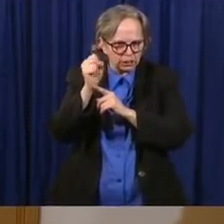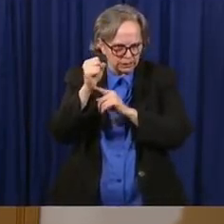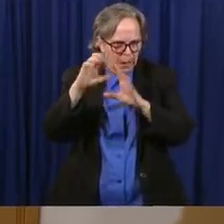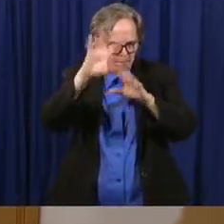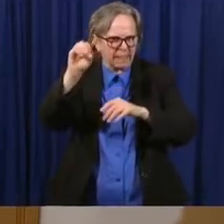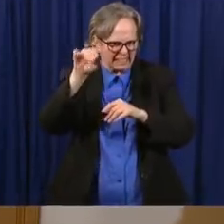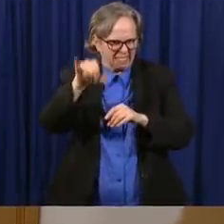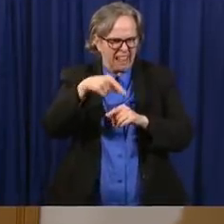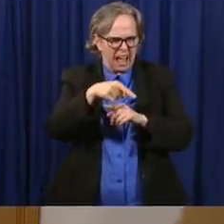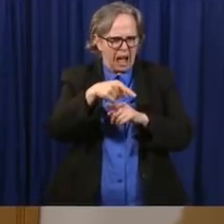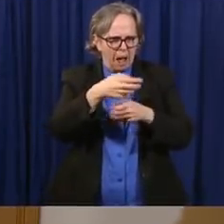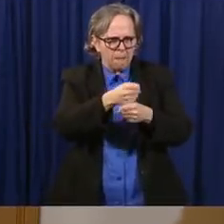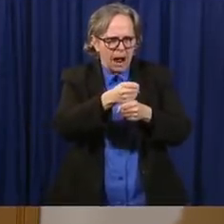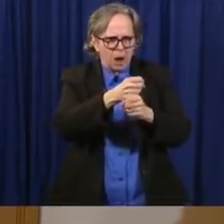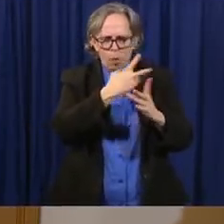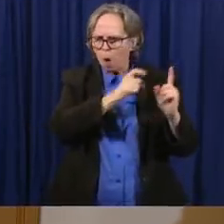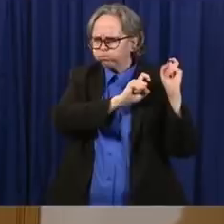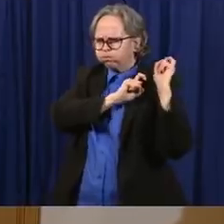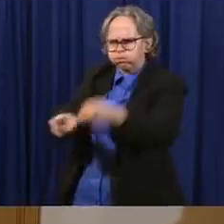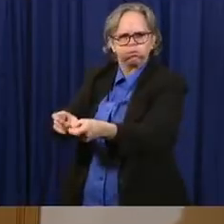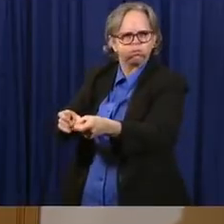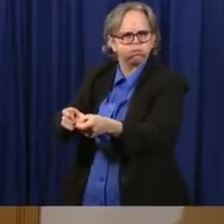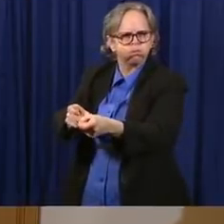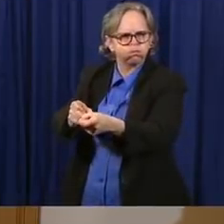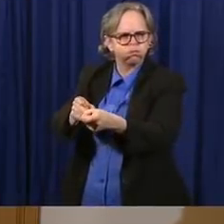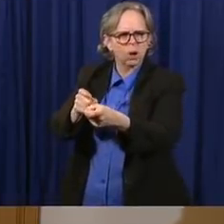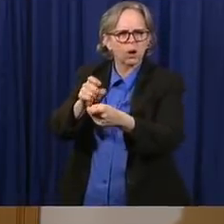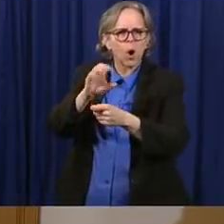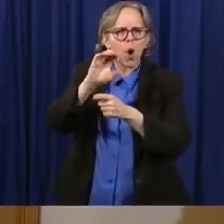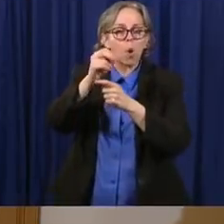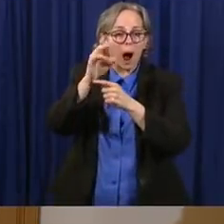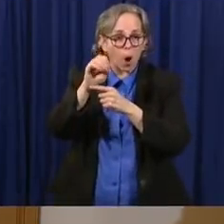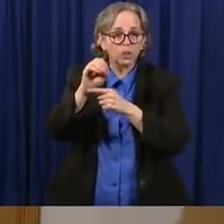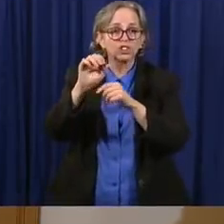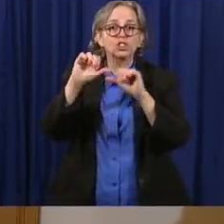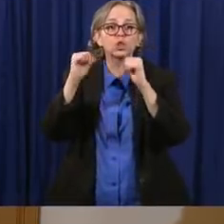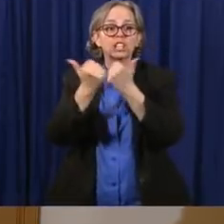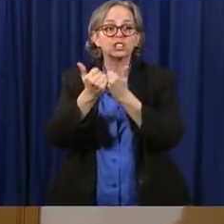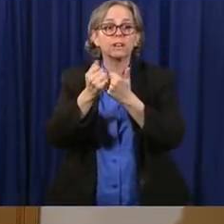Ohio Association of Food Banks. Shipments of the hand